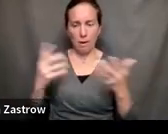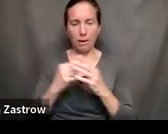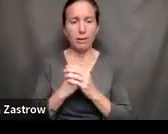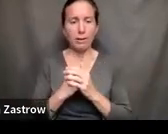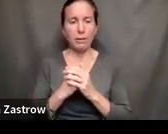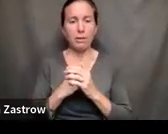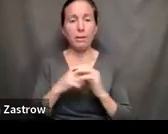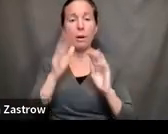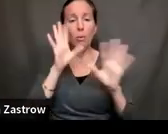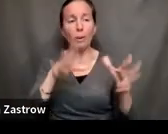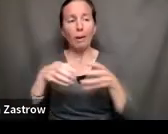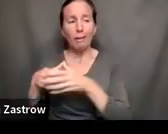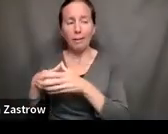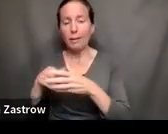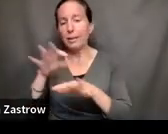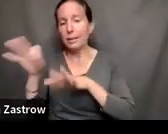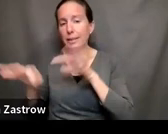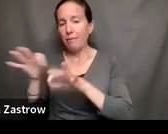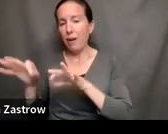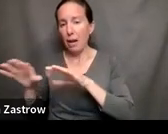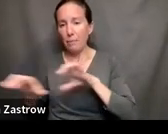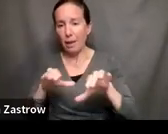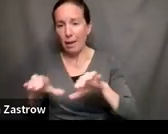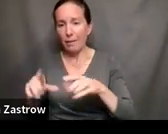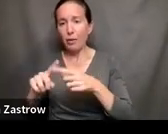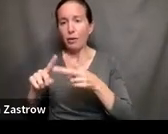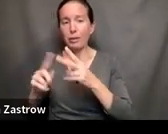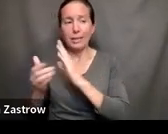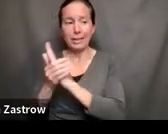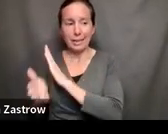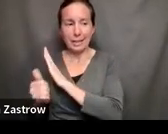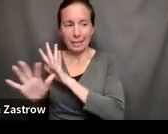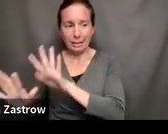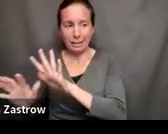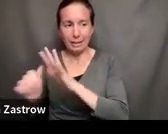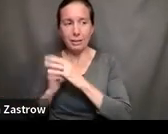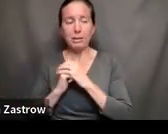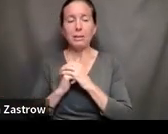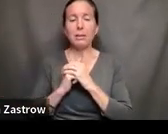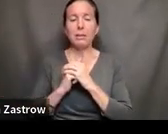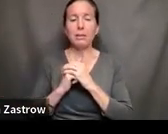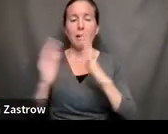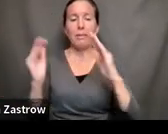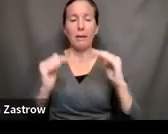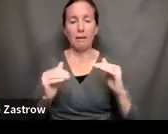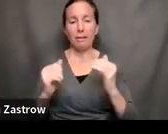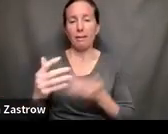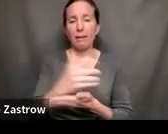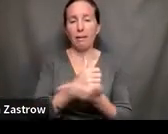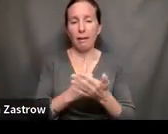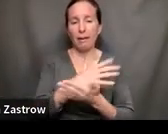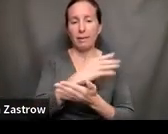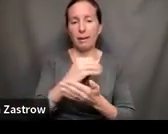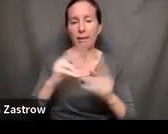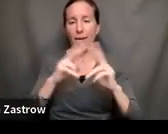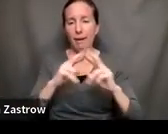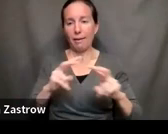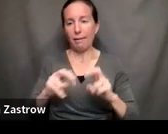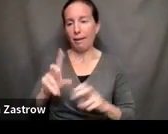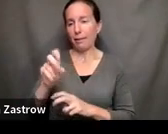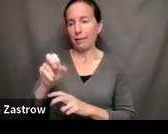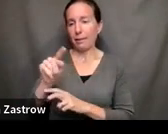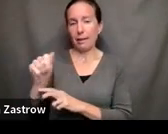sidebar into defining behaviors and skills, and then we will get into the meat of collecting and analyzing